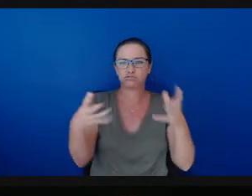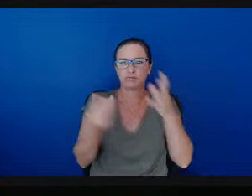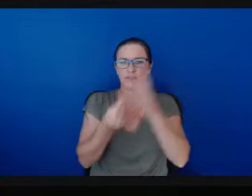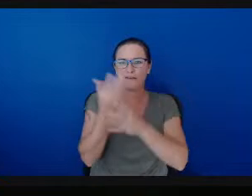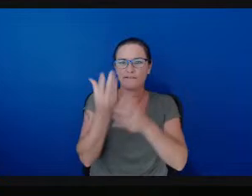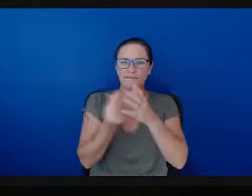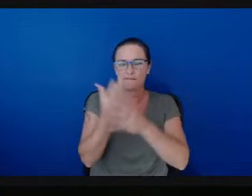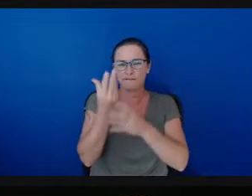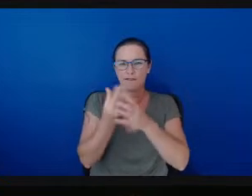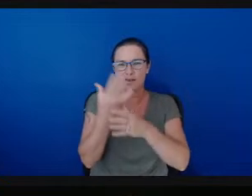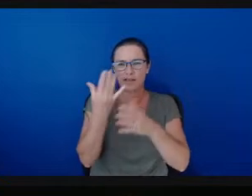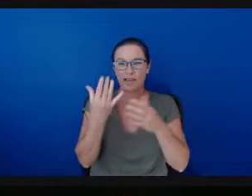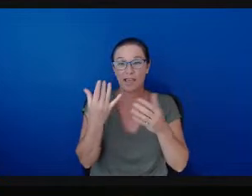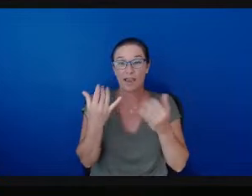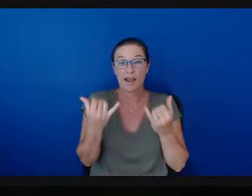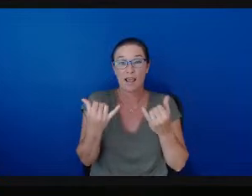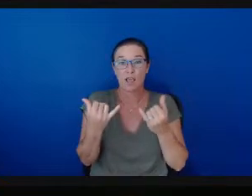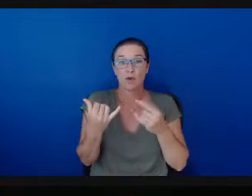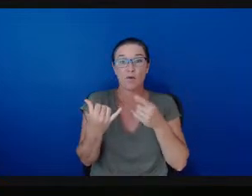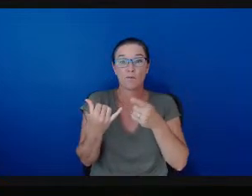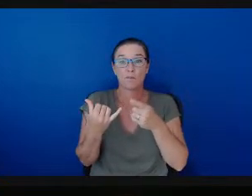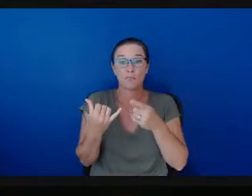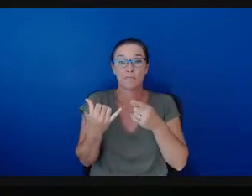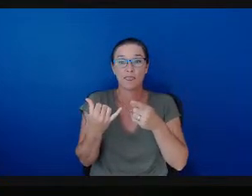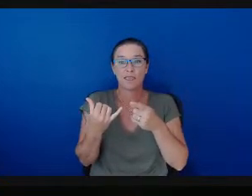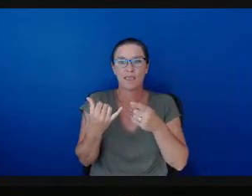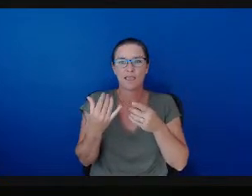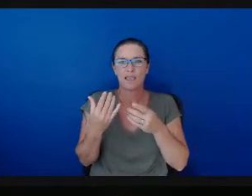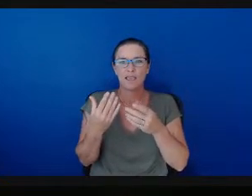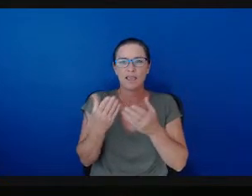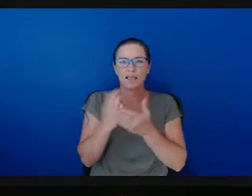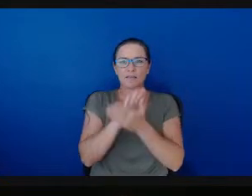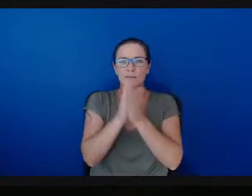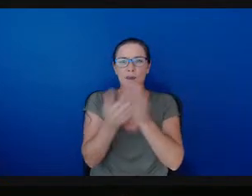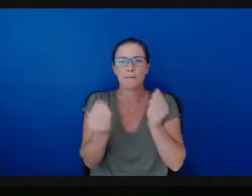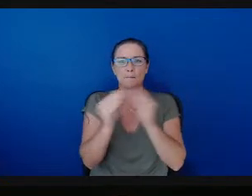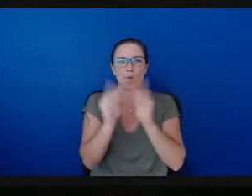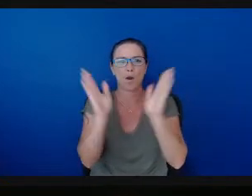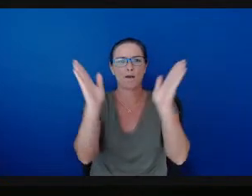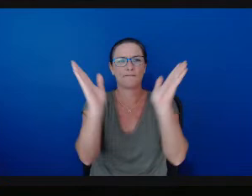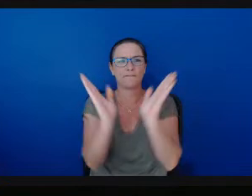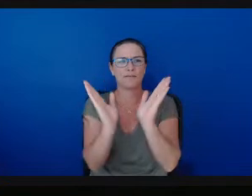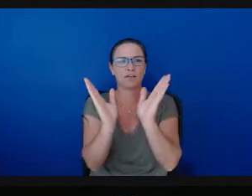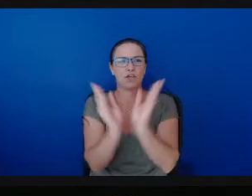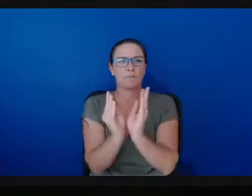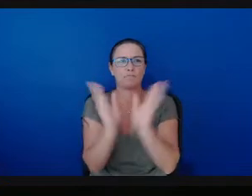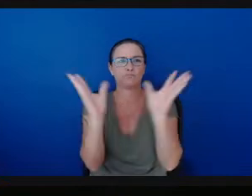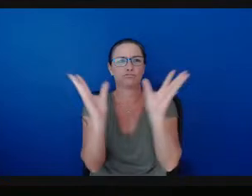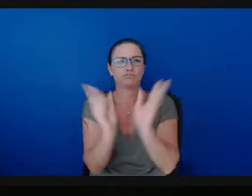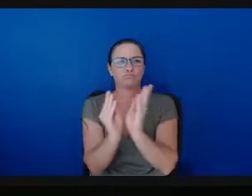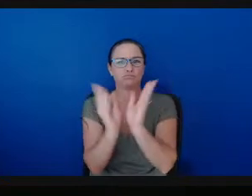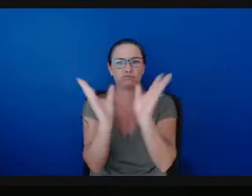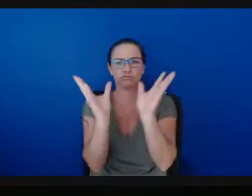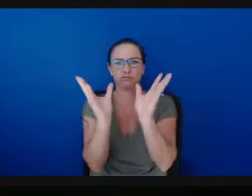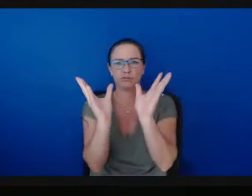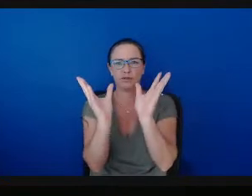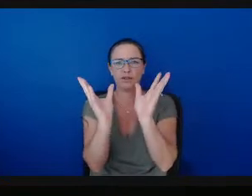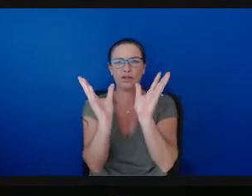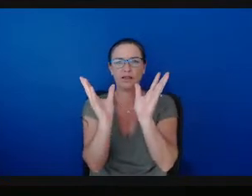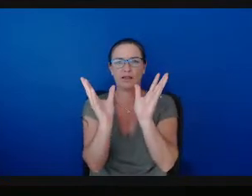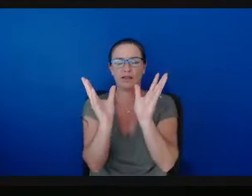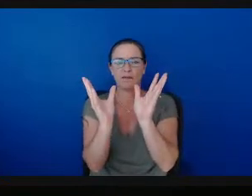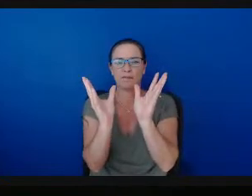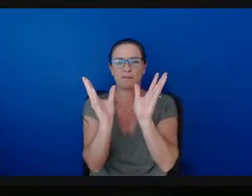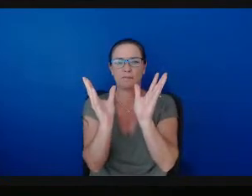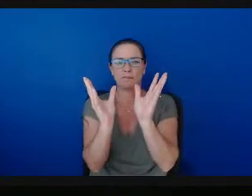now. And note how it's become V-shaped up here. That's really the highest point of lava, right? It seems a